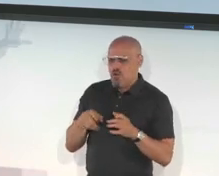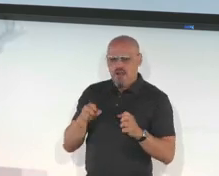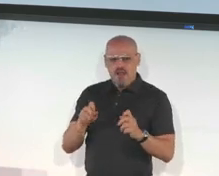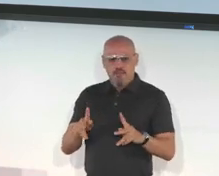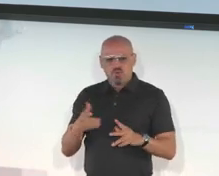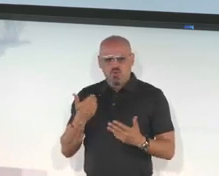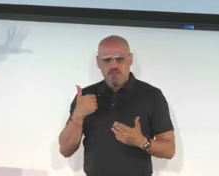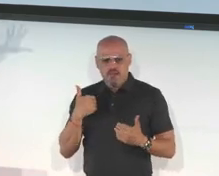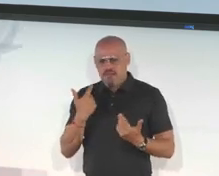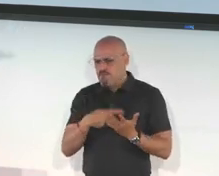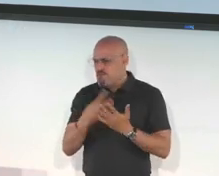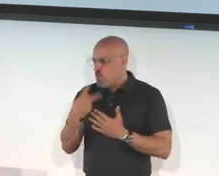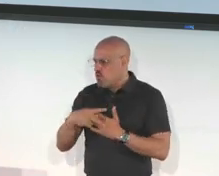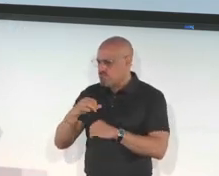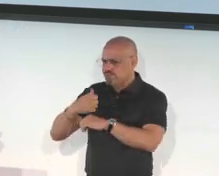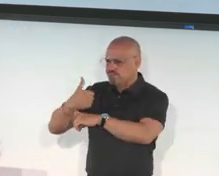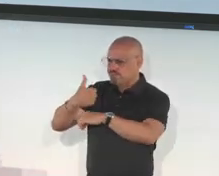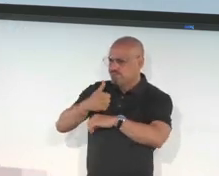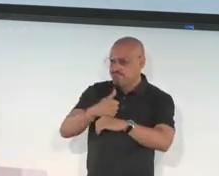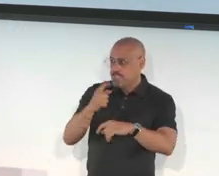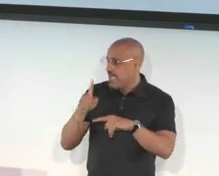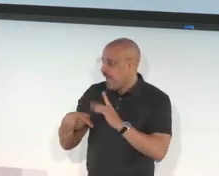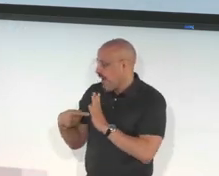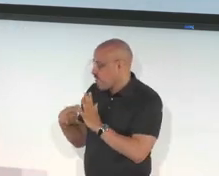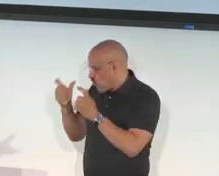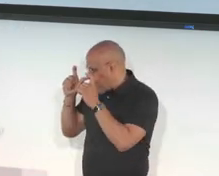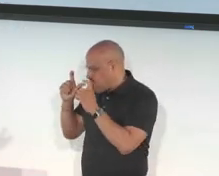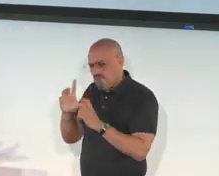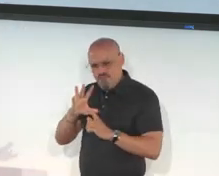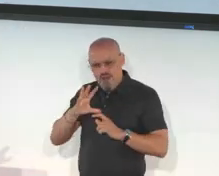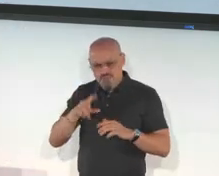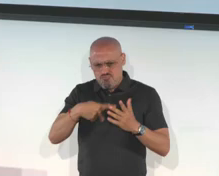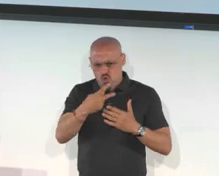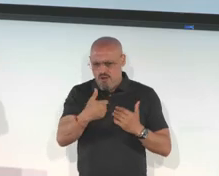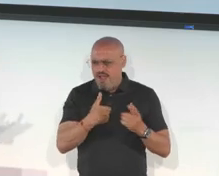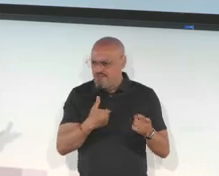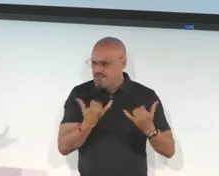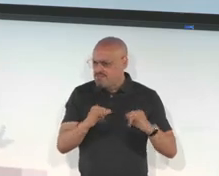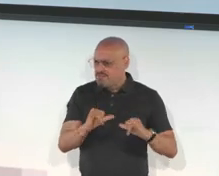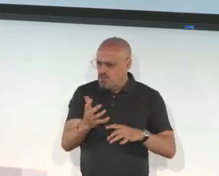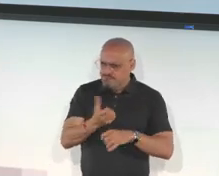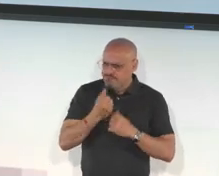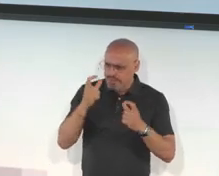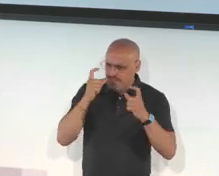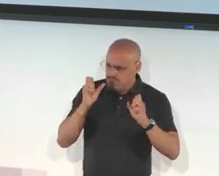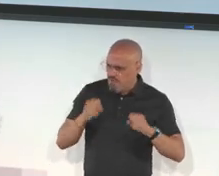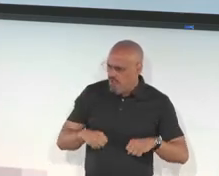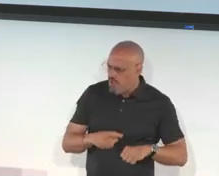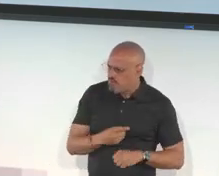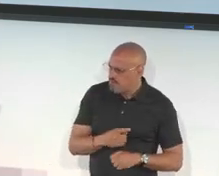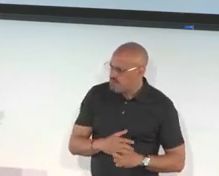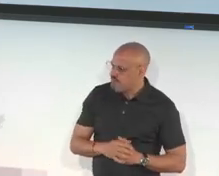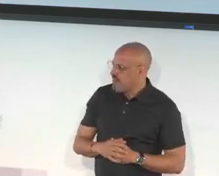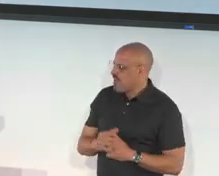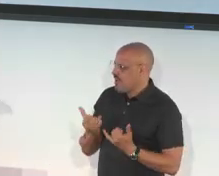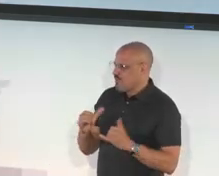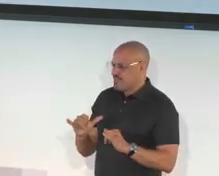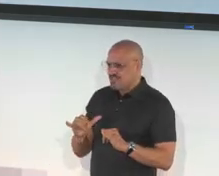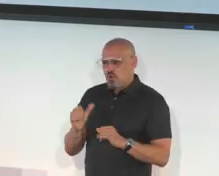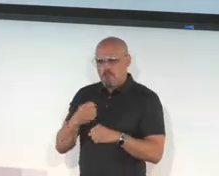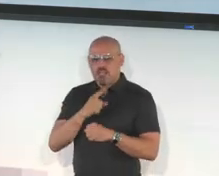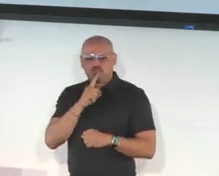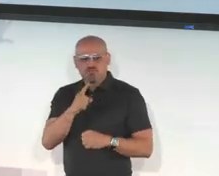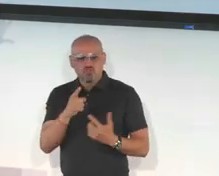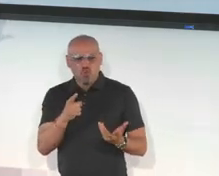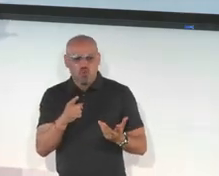be able to have programs in place for those who can't afford glasses to still be able to get glasses. And we still make sure that we're able